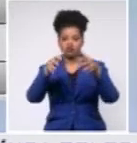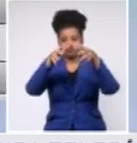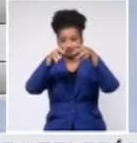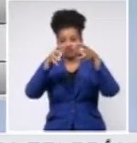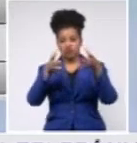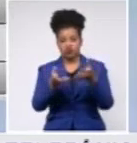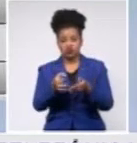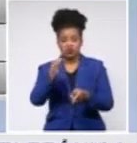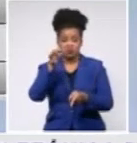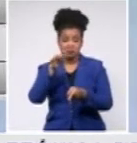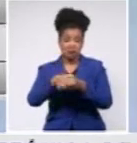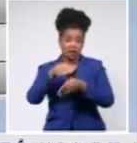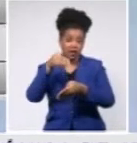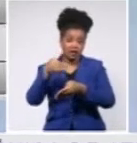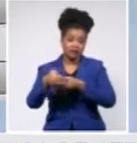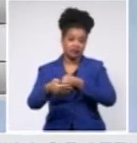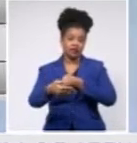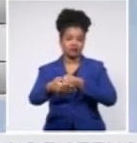Yesterday,